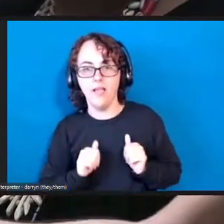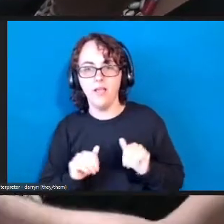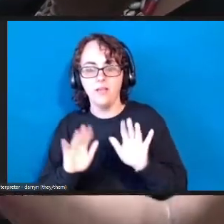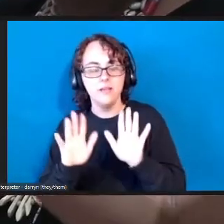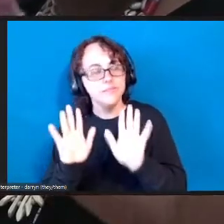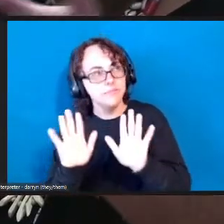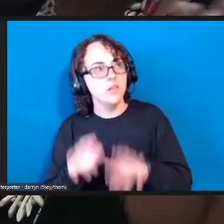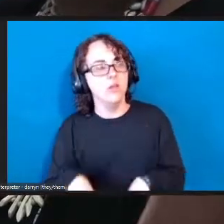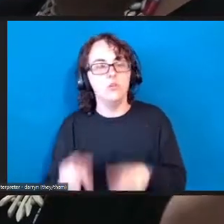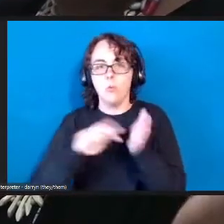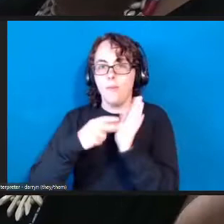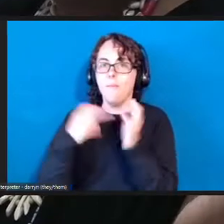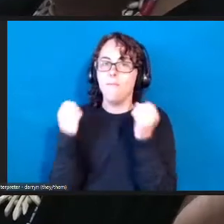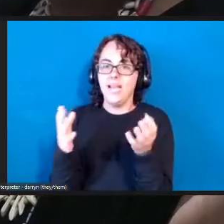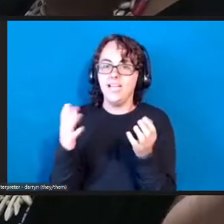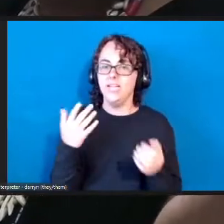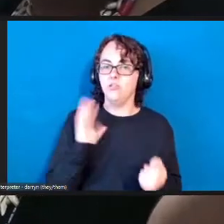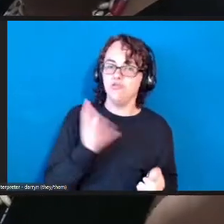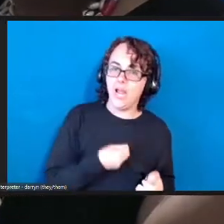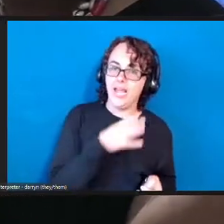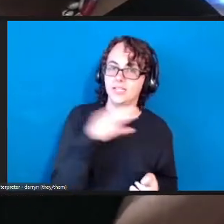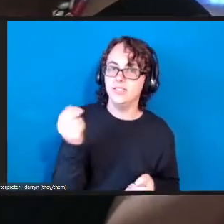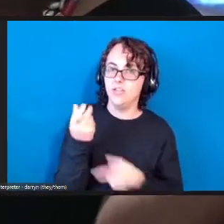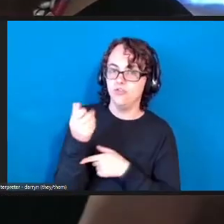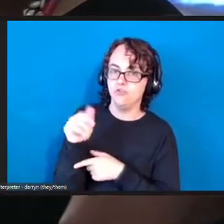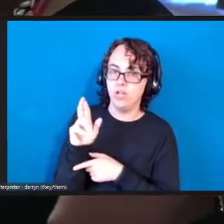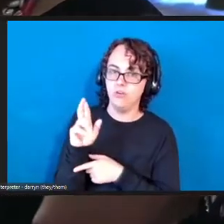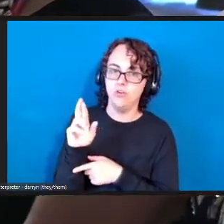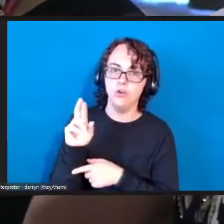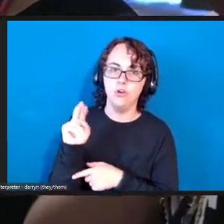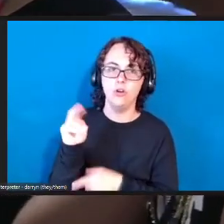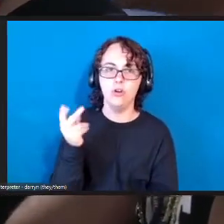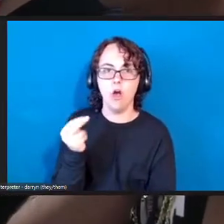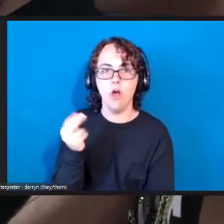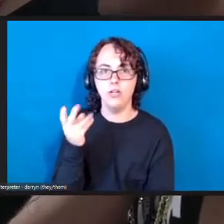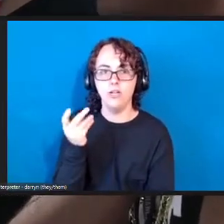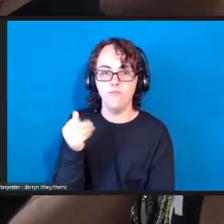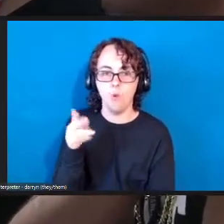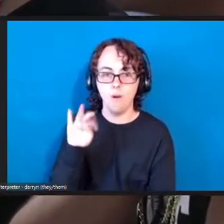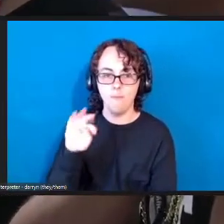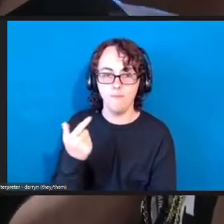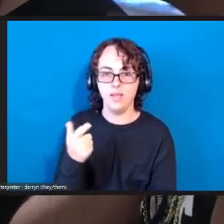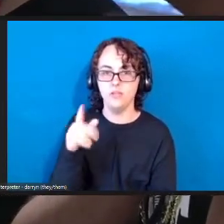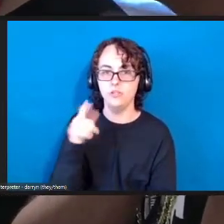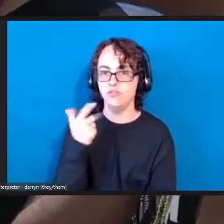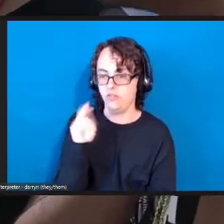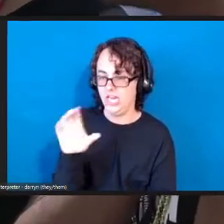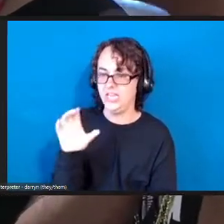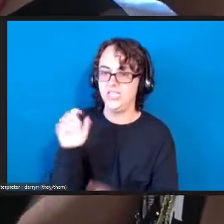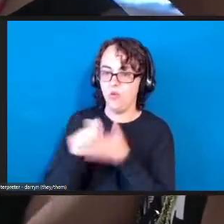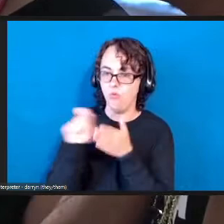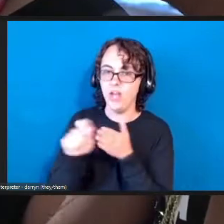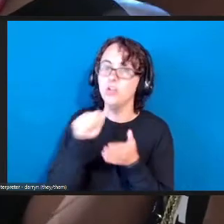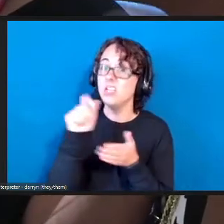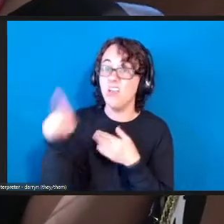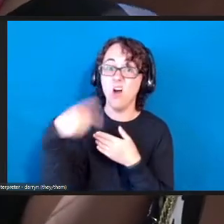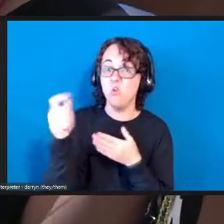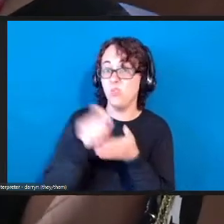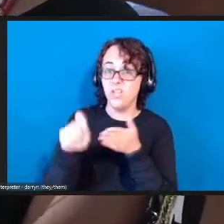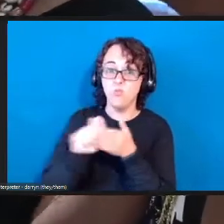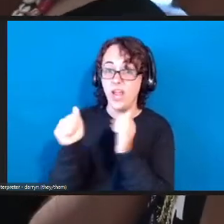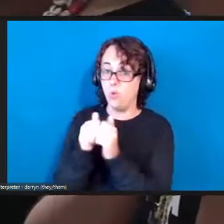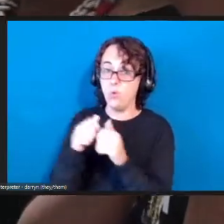transgender non-conforming writers that I've interacted with and collaborate with are not just simply writing with words, it's with their